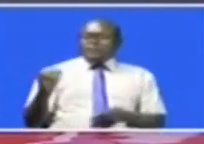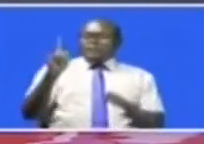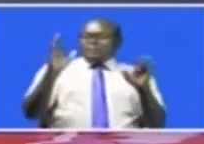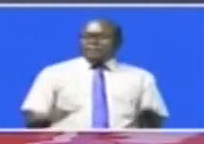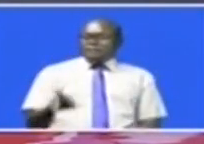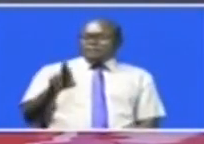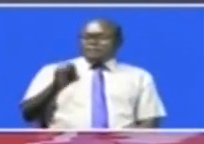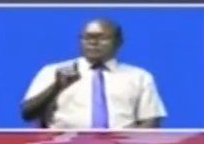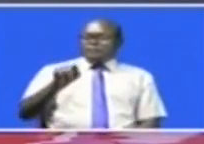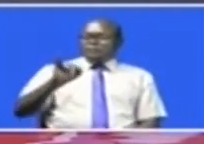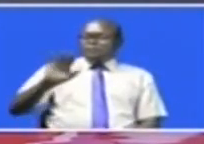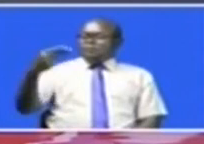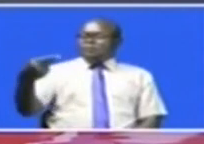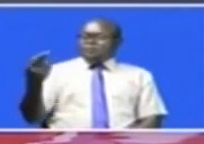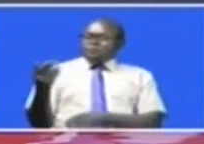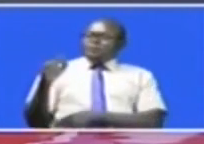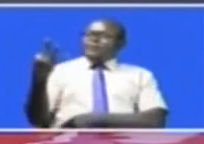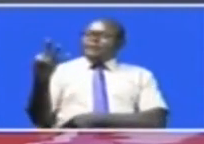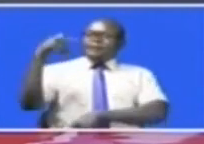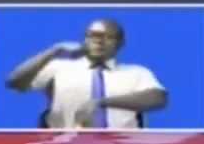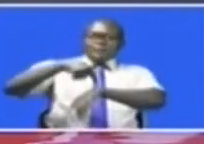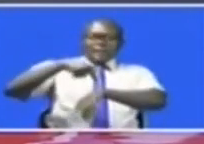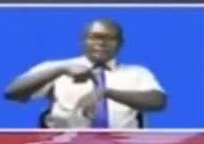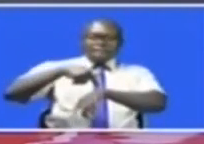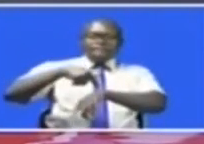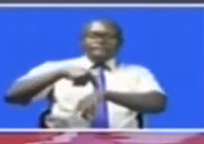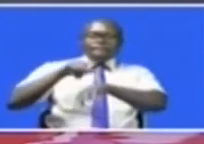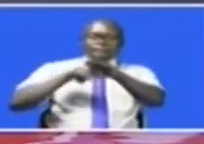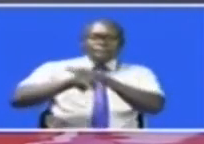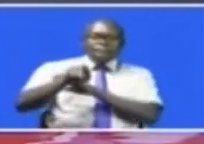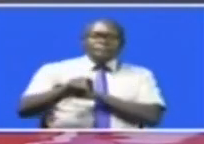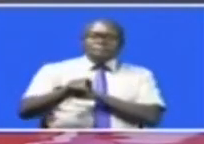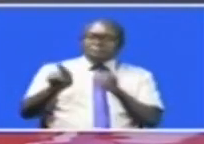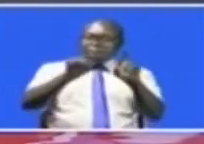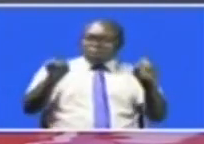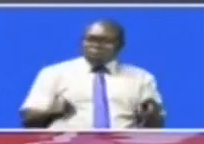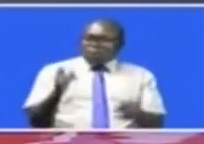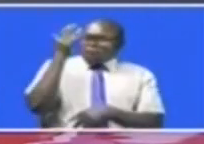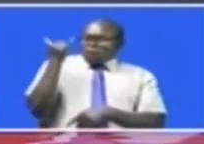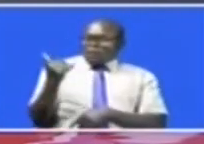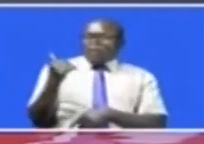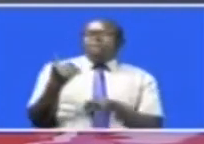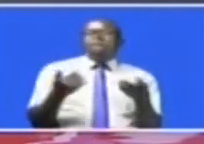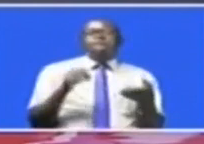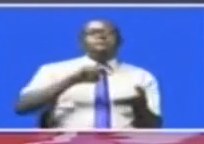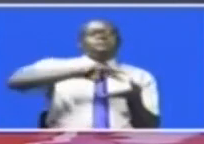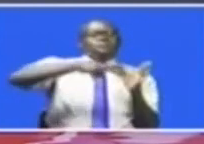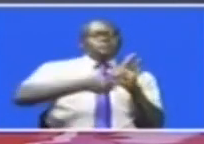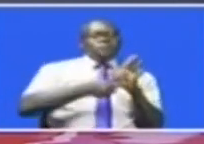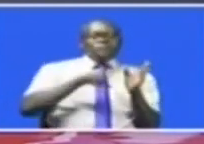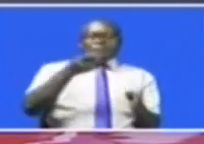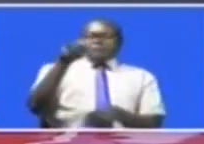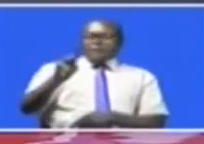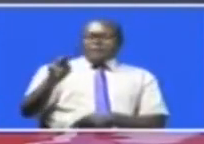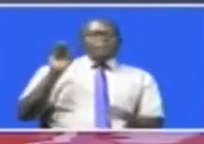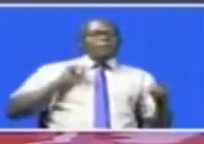Secretary Henry Rotich has returned for the third time this week for interrogations in relation to the Kimwarer and Aro Dam